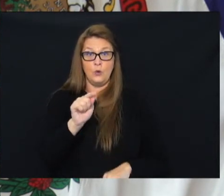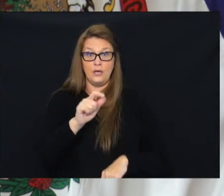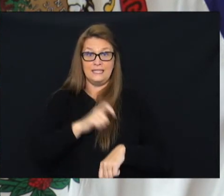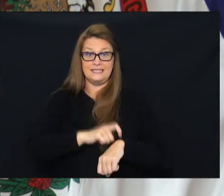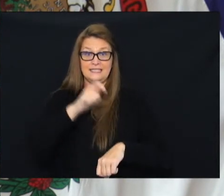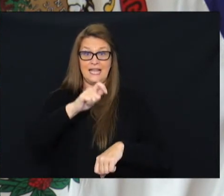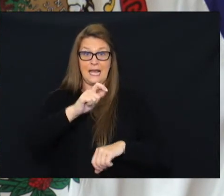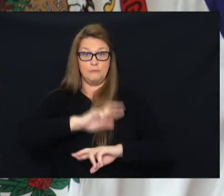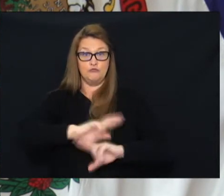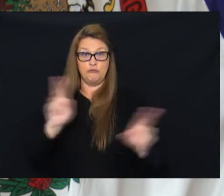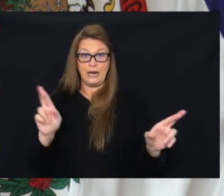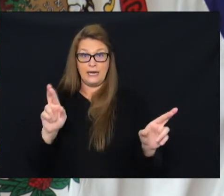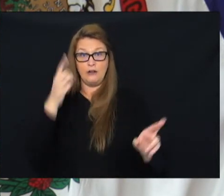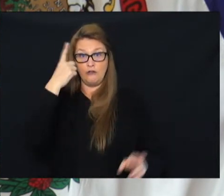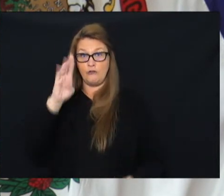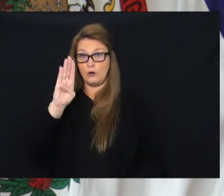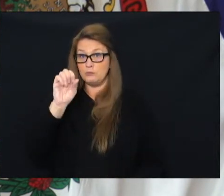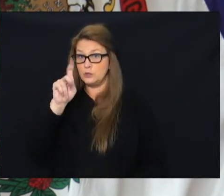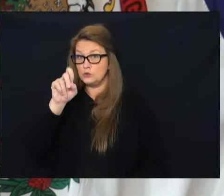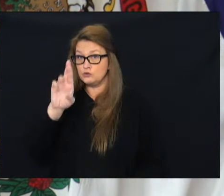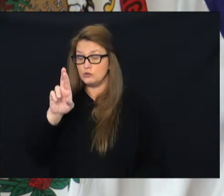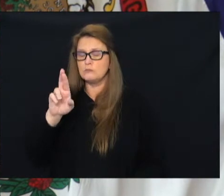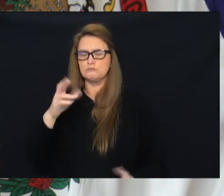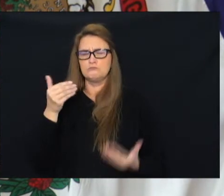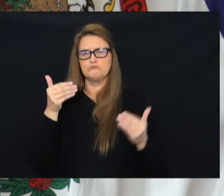the booster shot, get that booster shot.